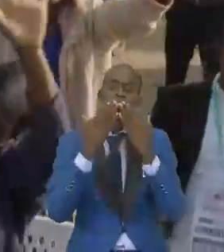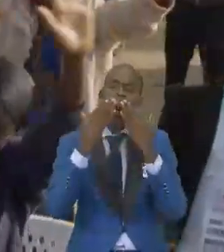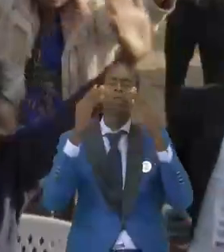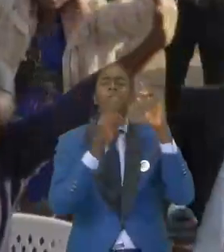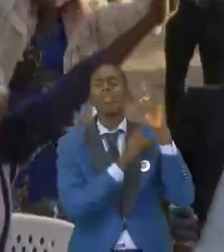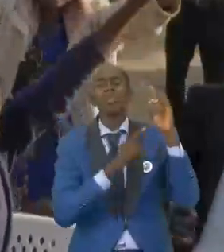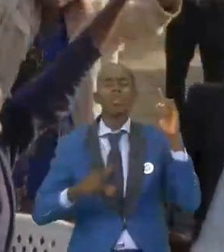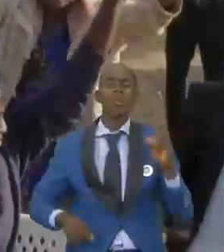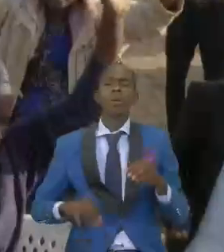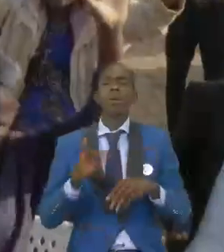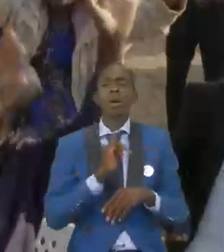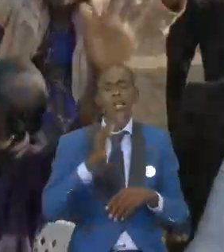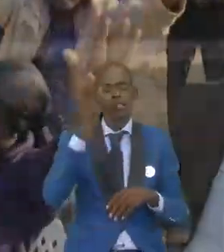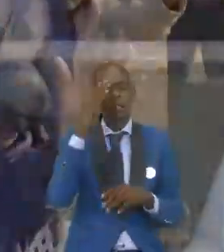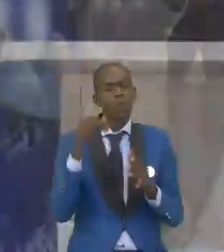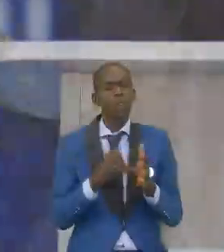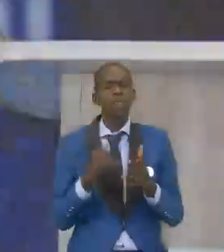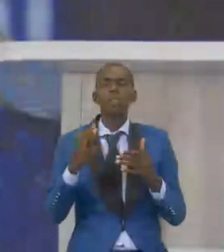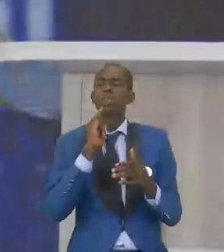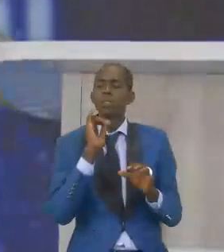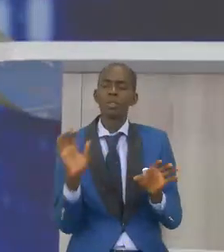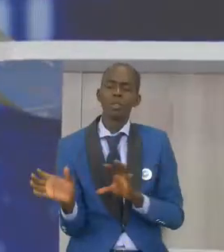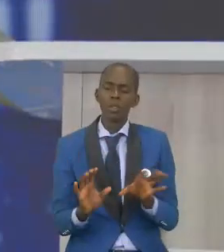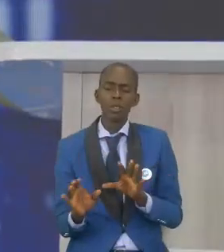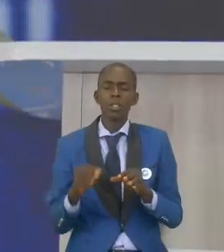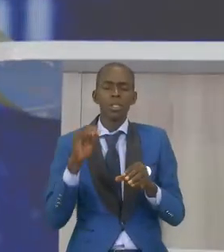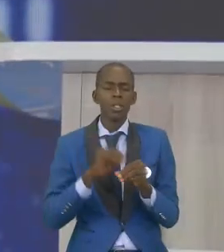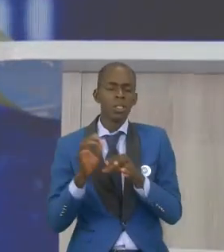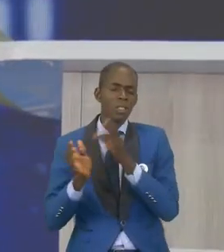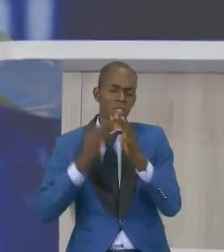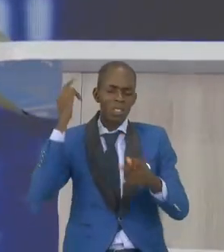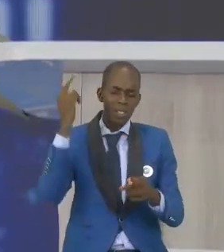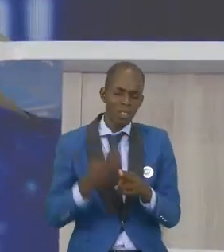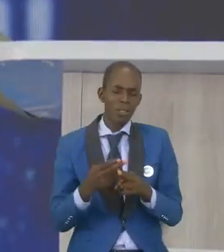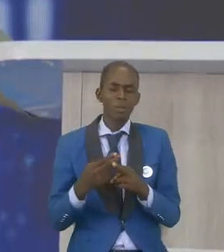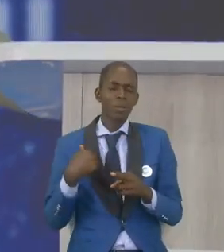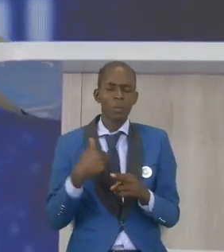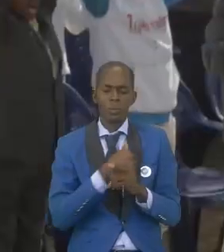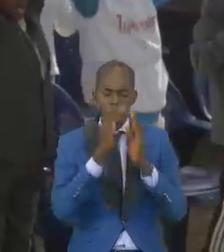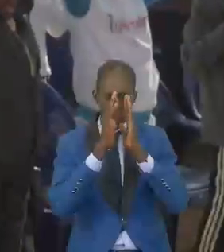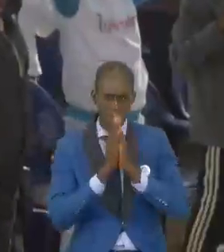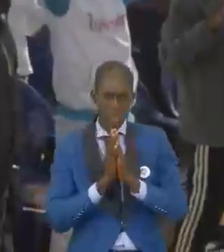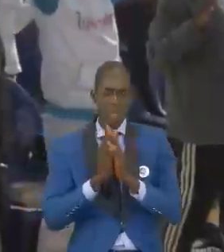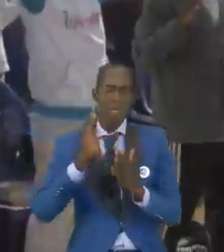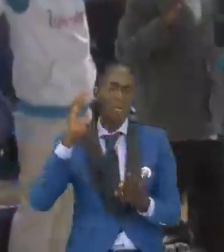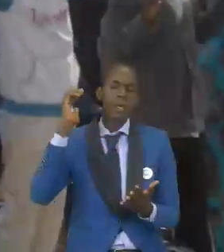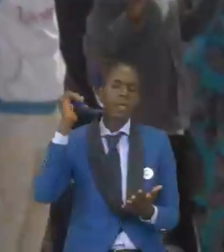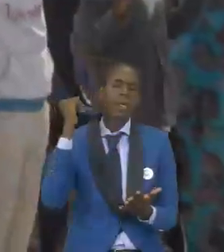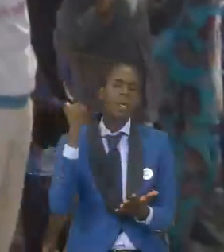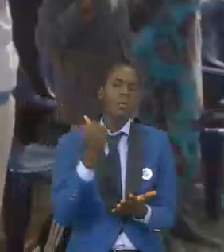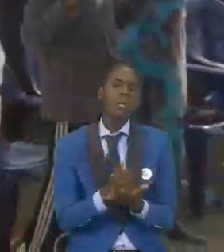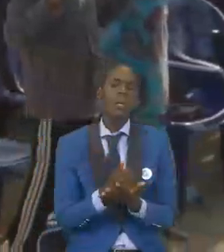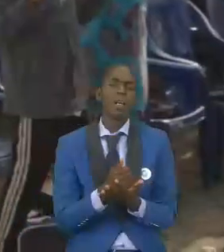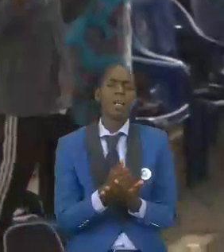I know it is done. In Jesus' name we pray.